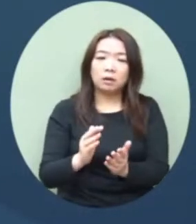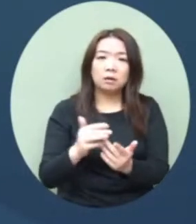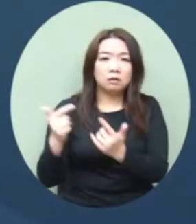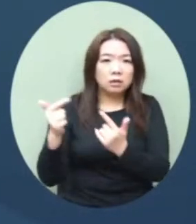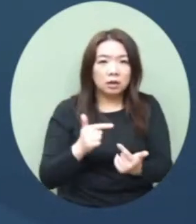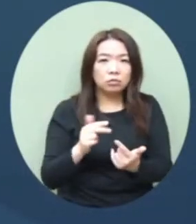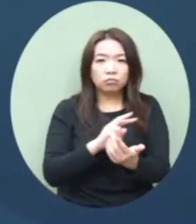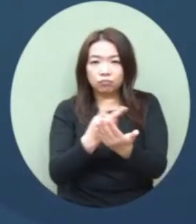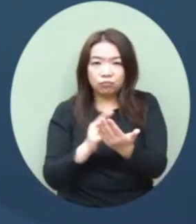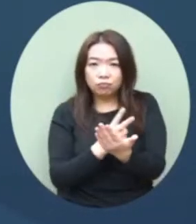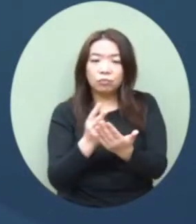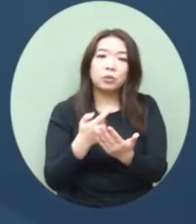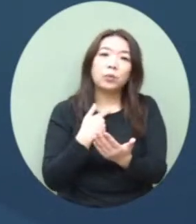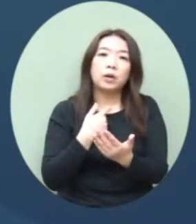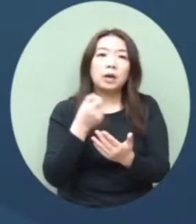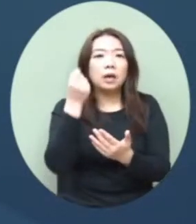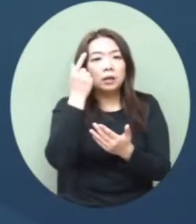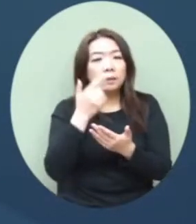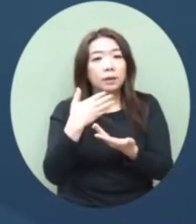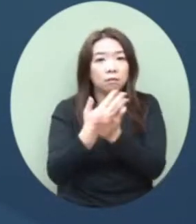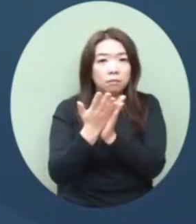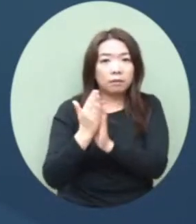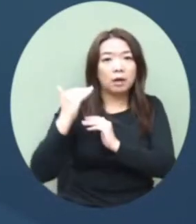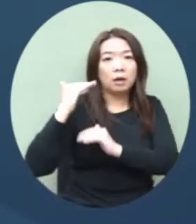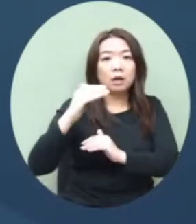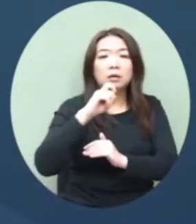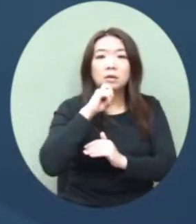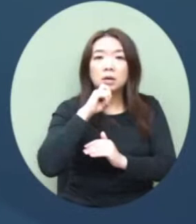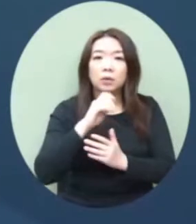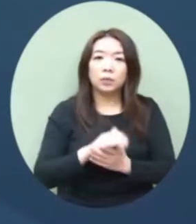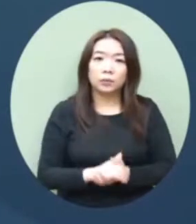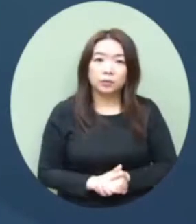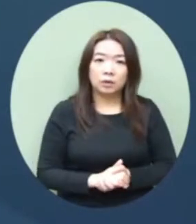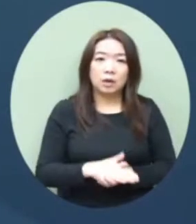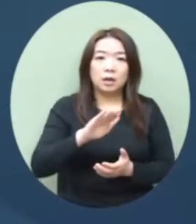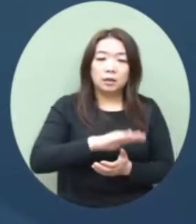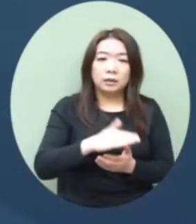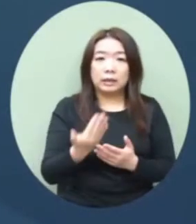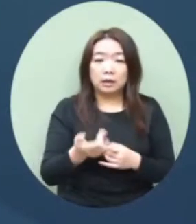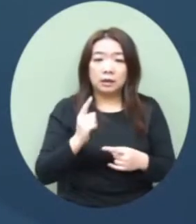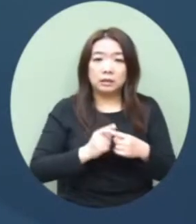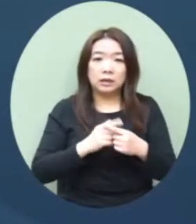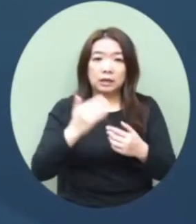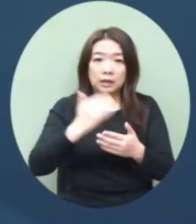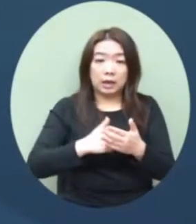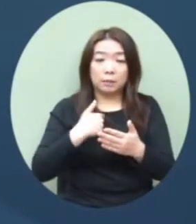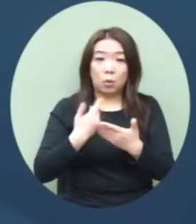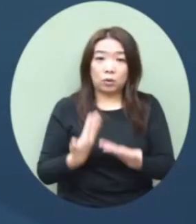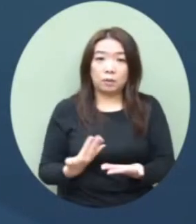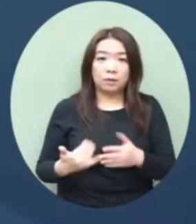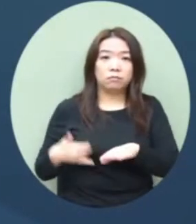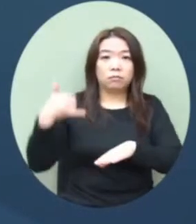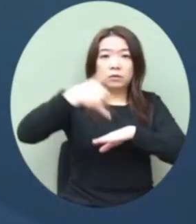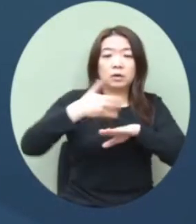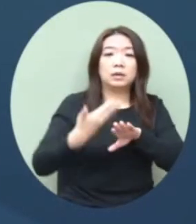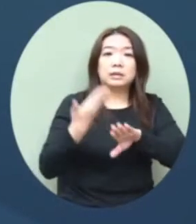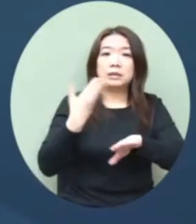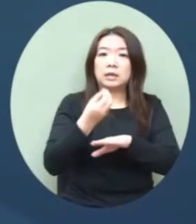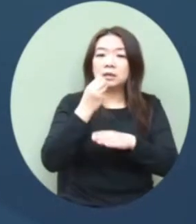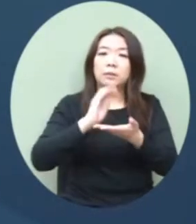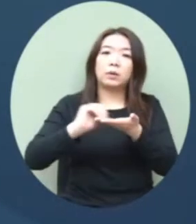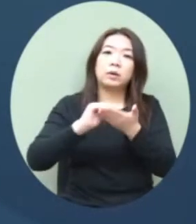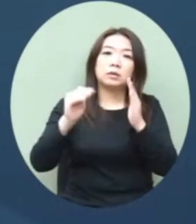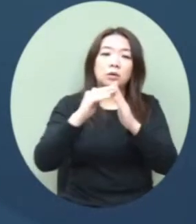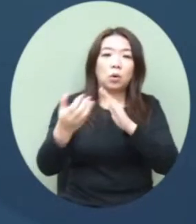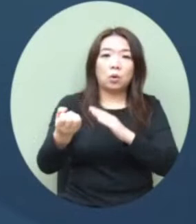keep adjusting the measures, in particular when resources are limited, but that hasn't.